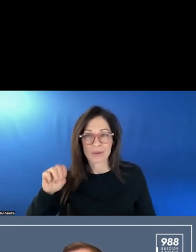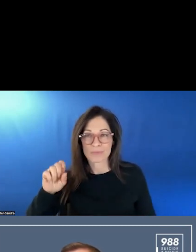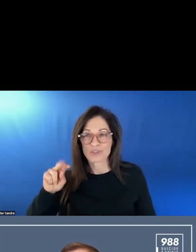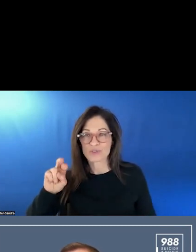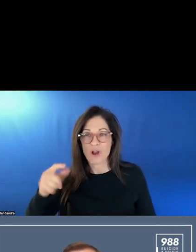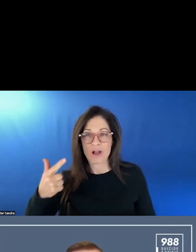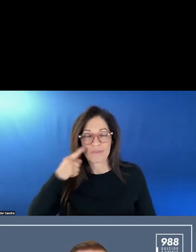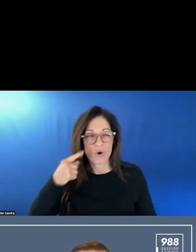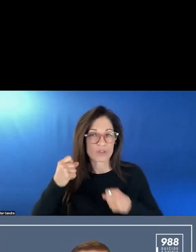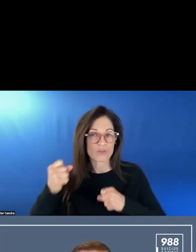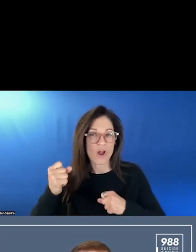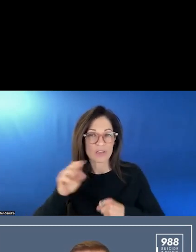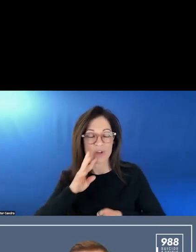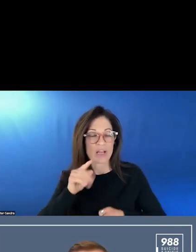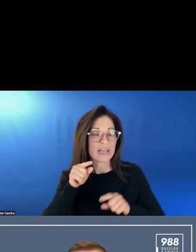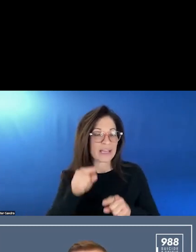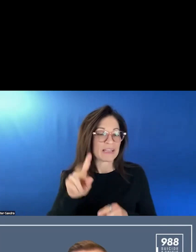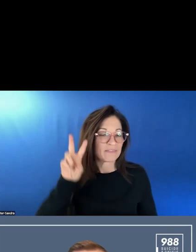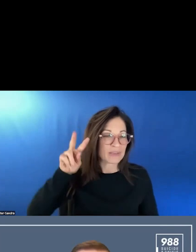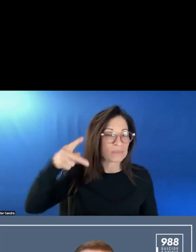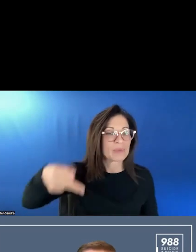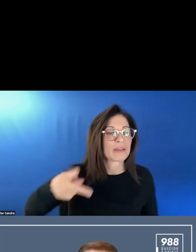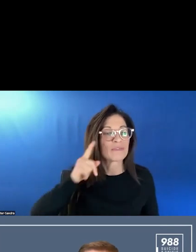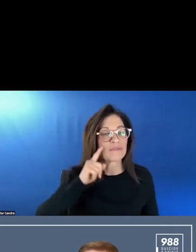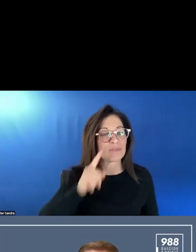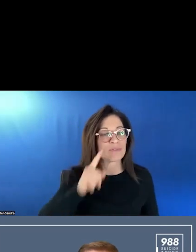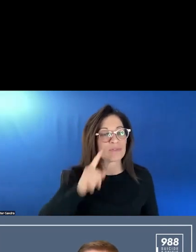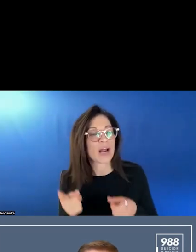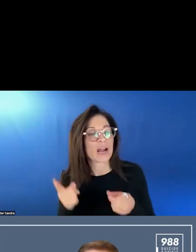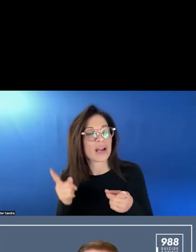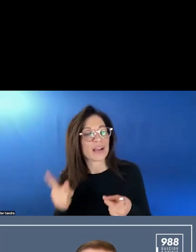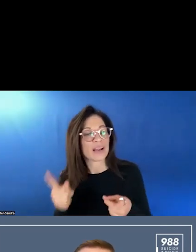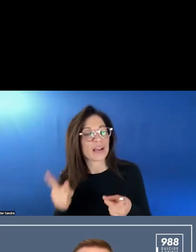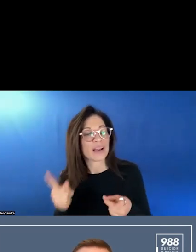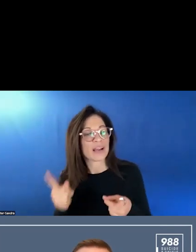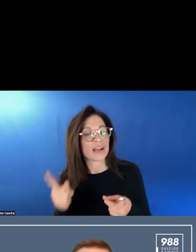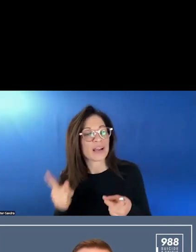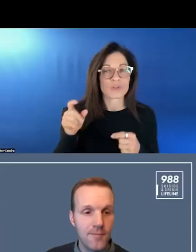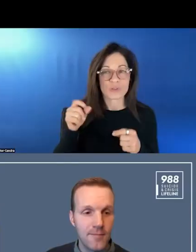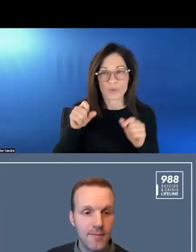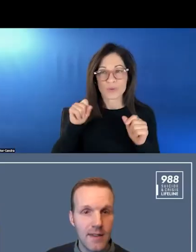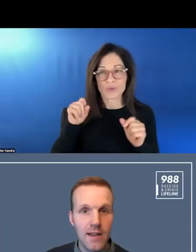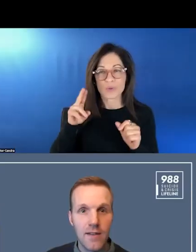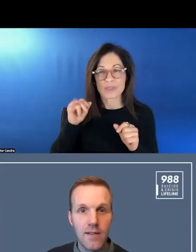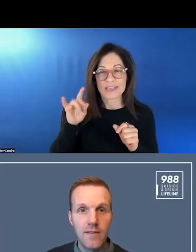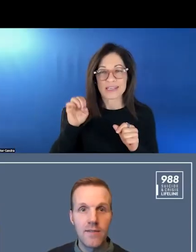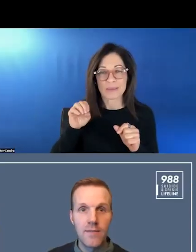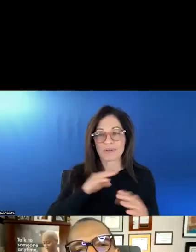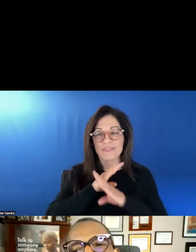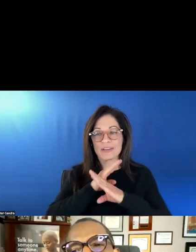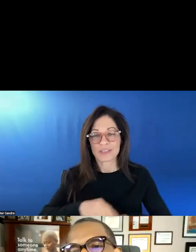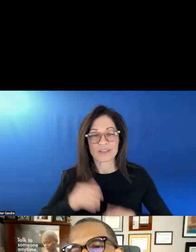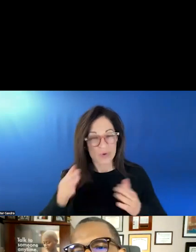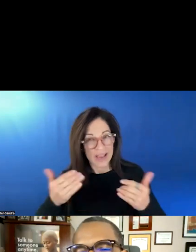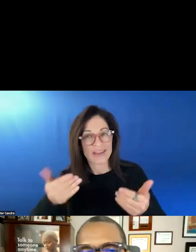President for Health Equity and Engagement at the American Foundation for Suicide Prevention. Vic, take it away. What's the word? What's the word? Yeah. What's the word?